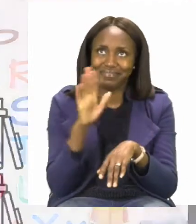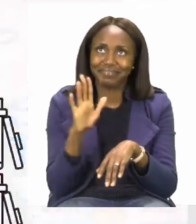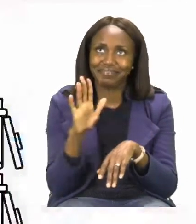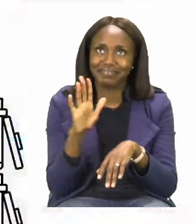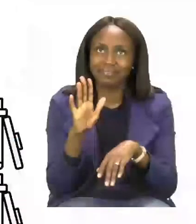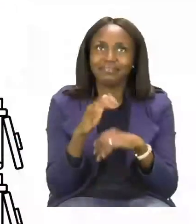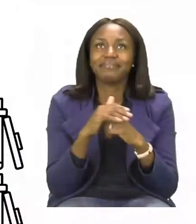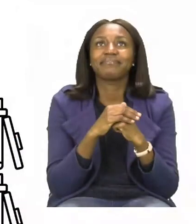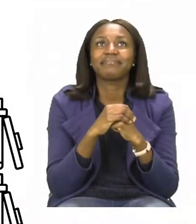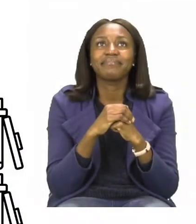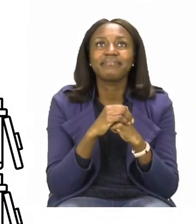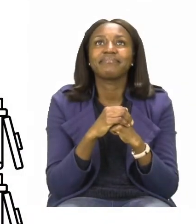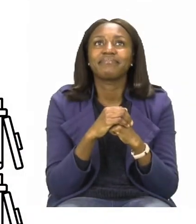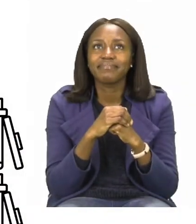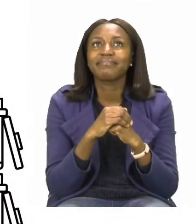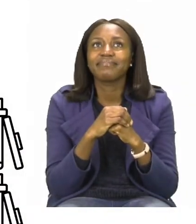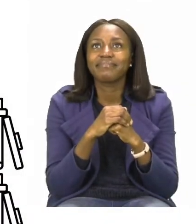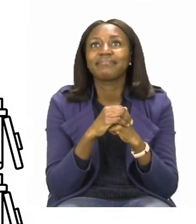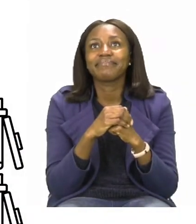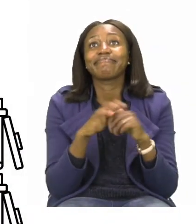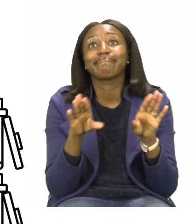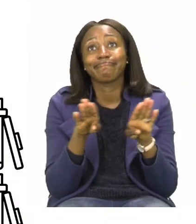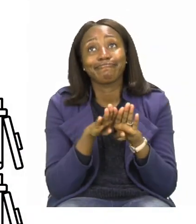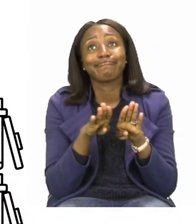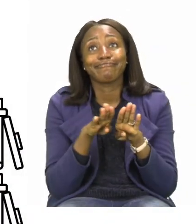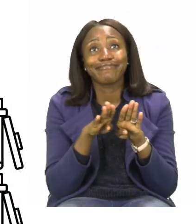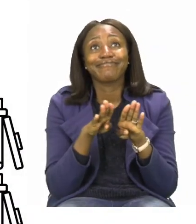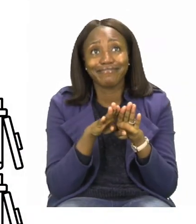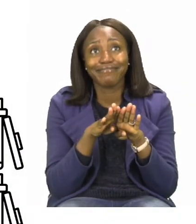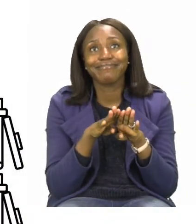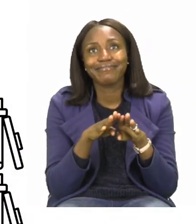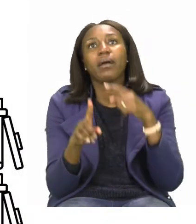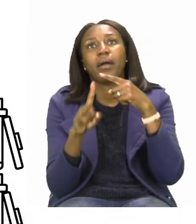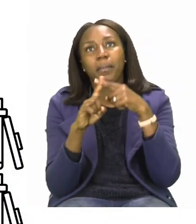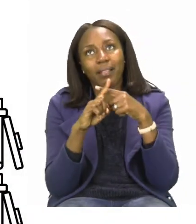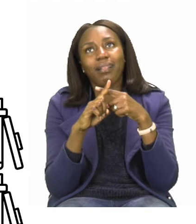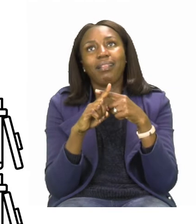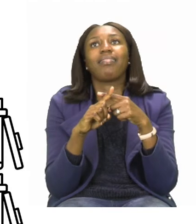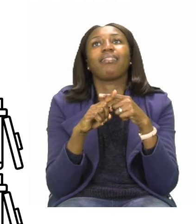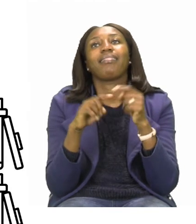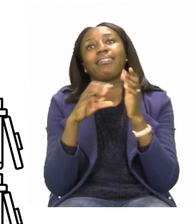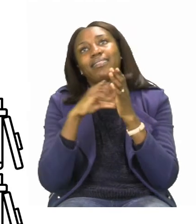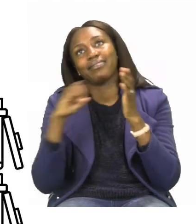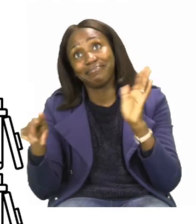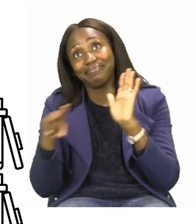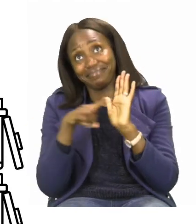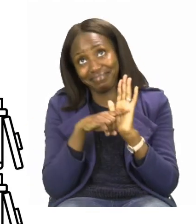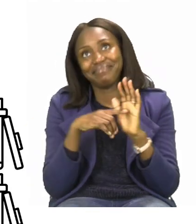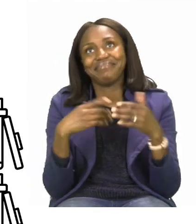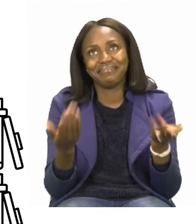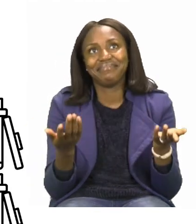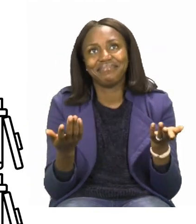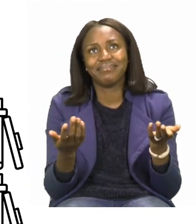25. On page 25, we are going to be doing computation. Now it's our job to think